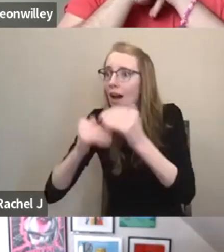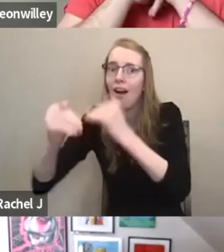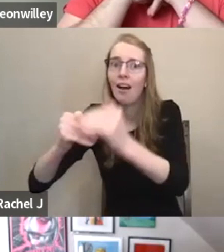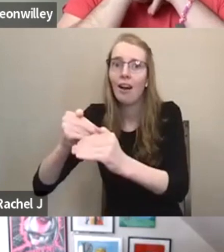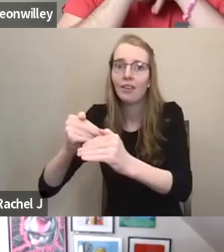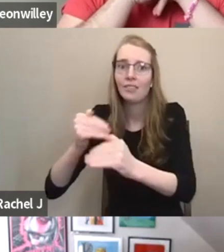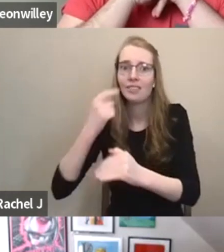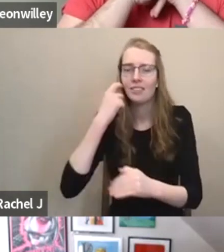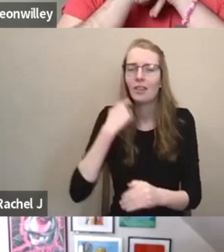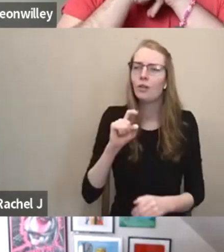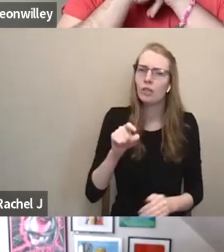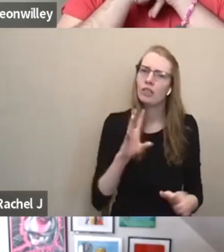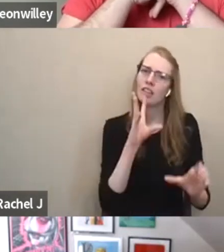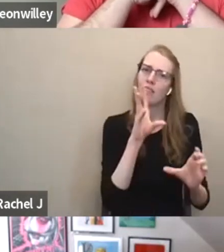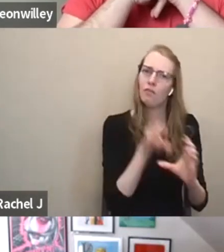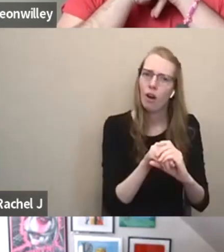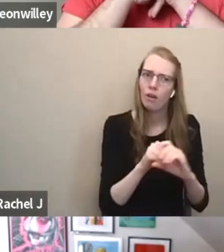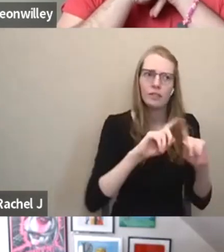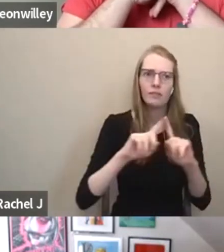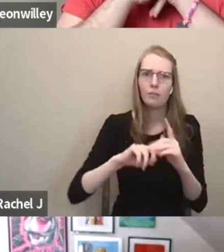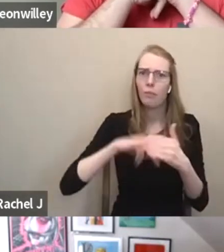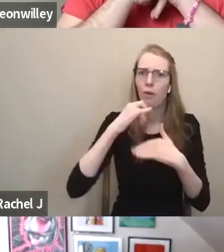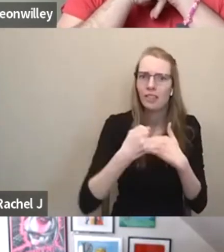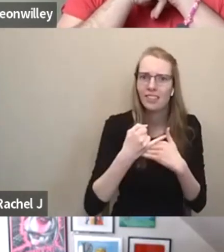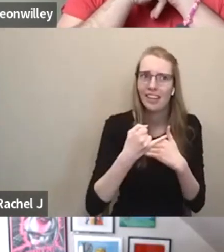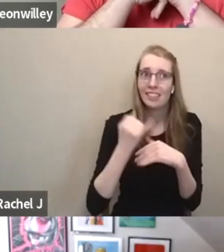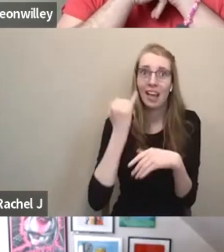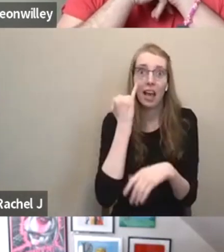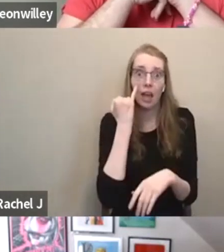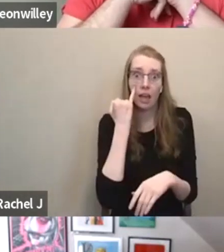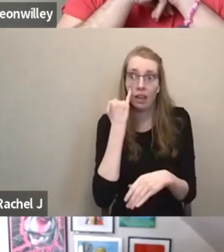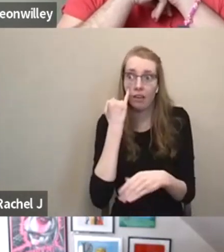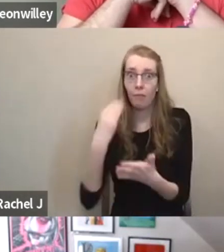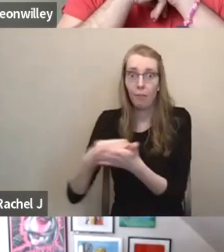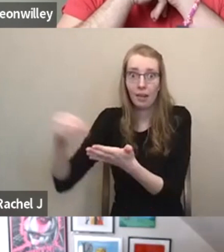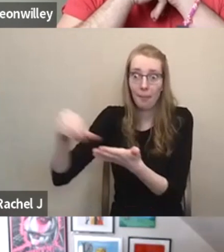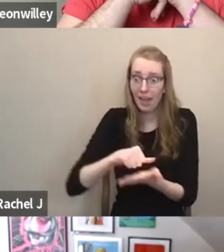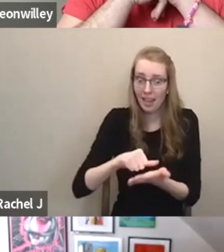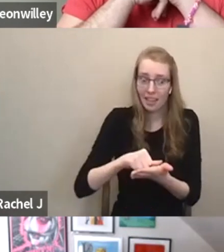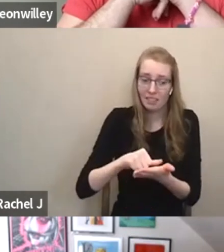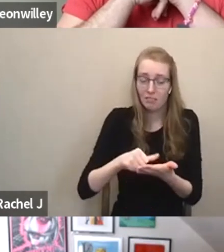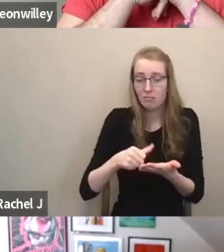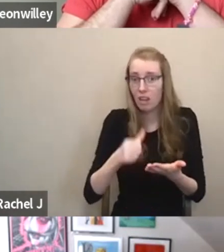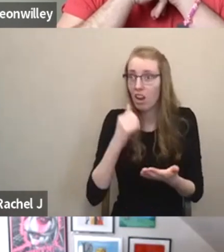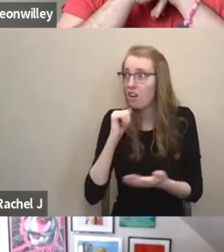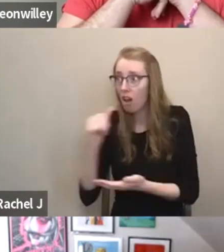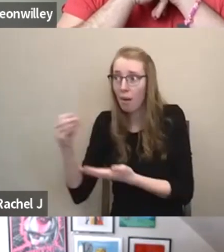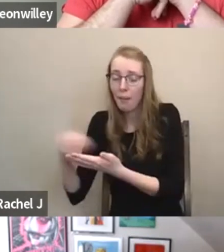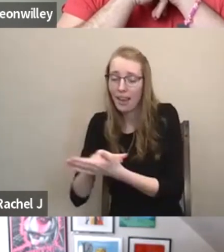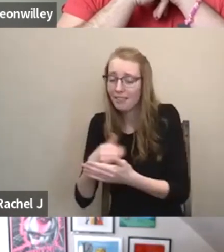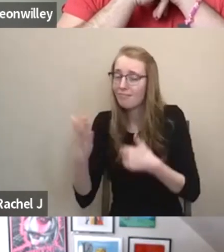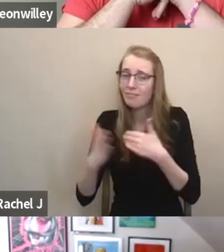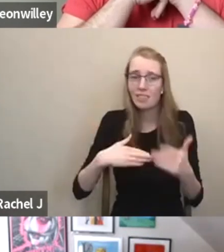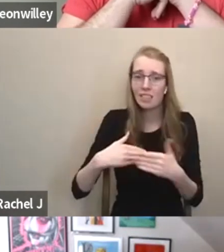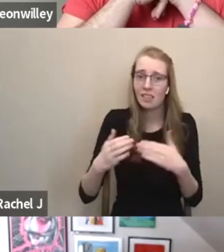are monetarily compensated is irrelevant. If it's important to you and it's how you want to spend your time,